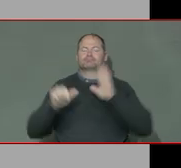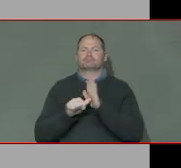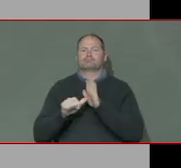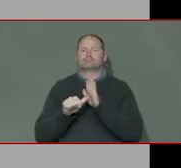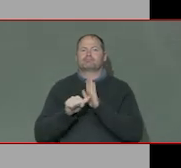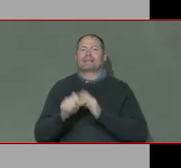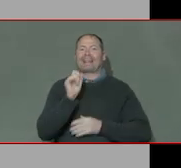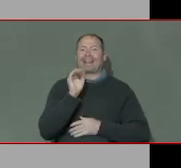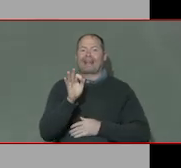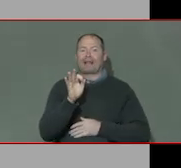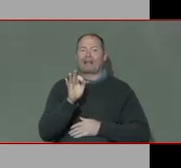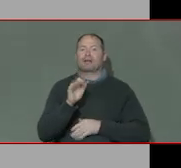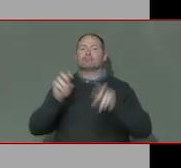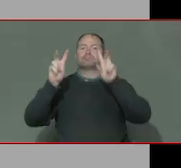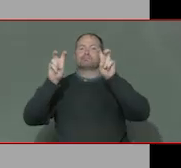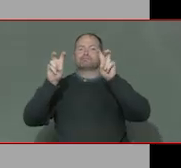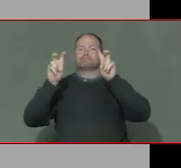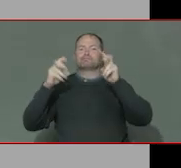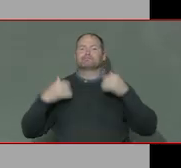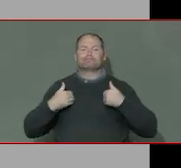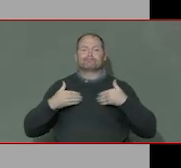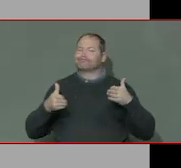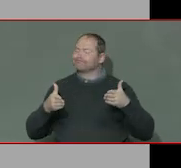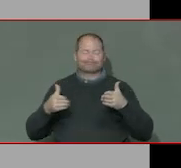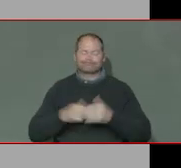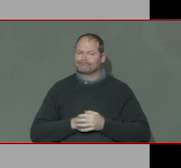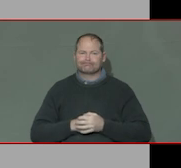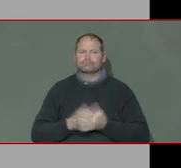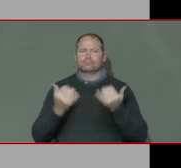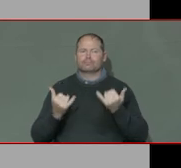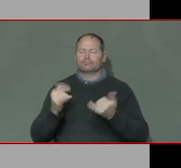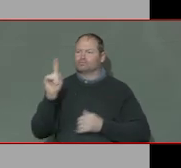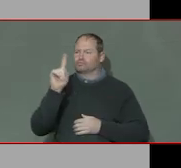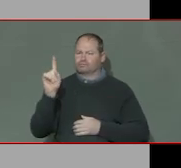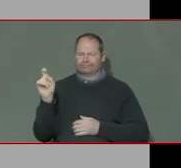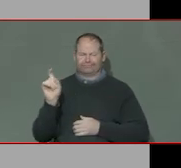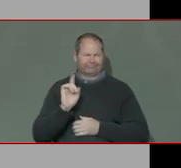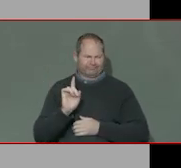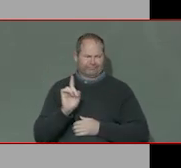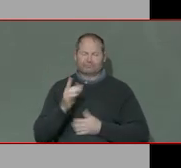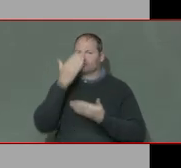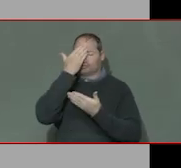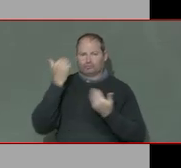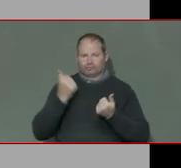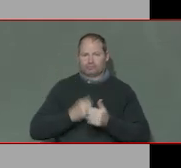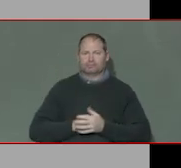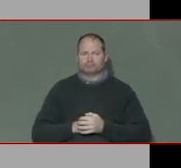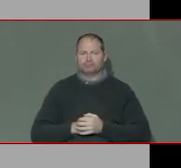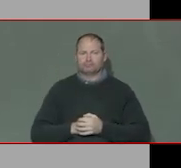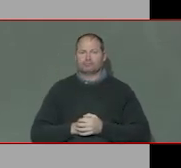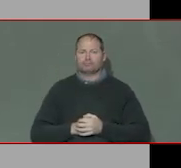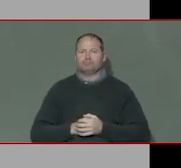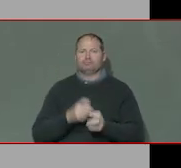you don't start with your headings, you're not going to know what the question is about. So first of all, reproduction